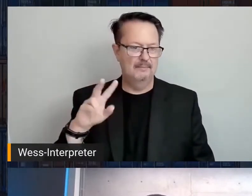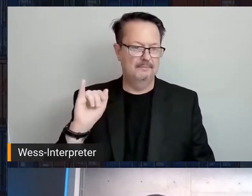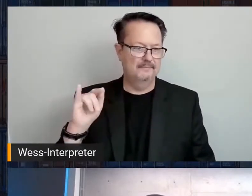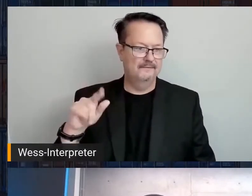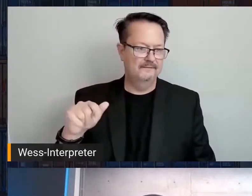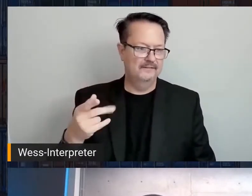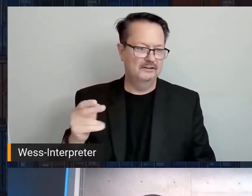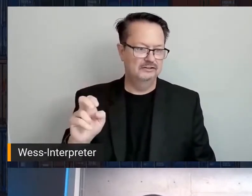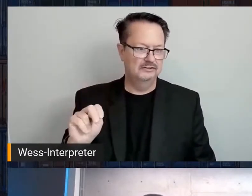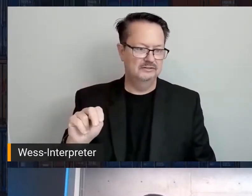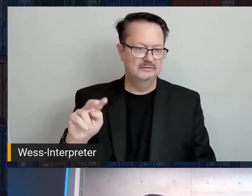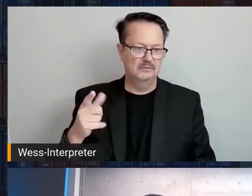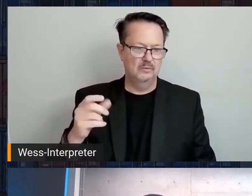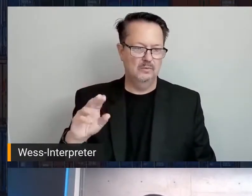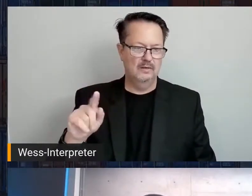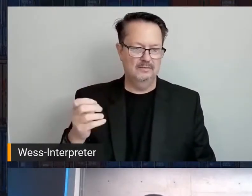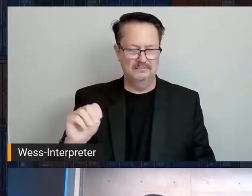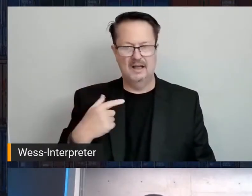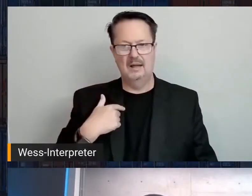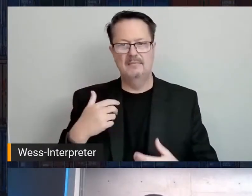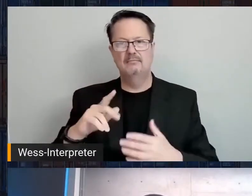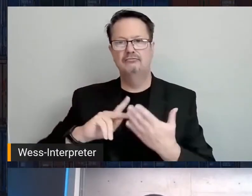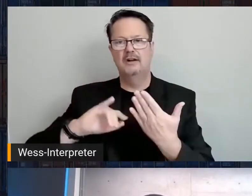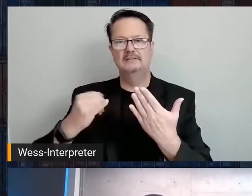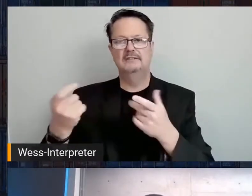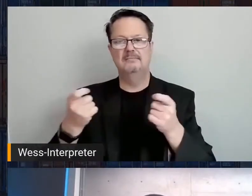product manager on the EKS Anywhere team.